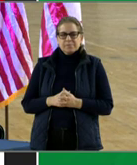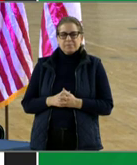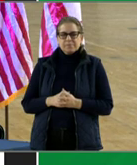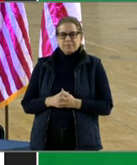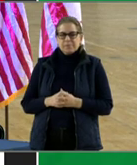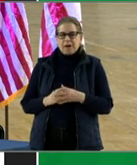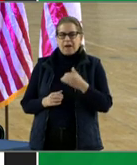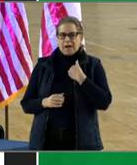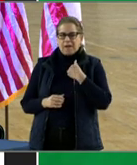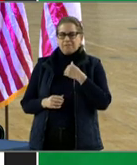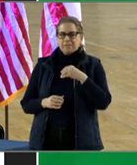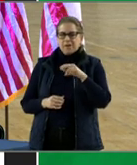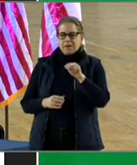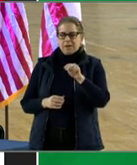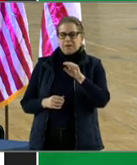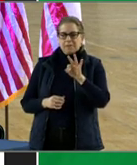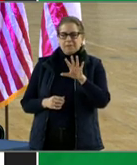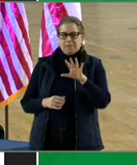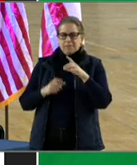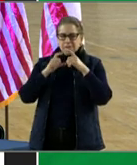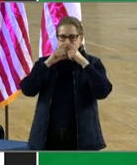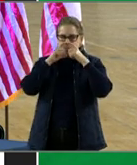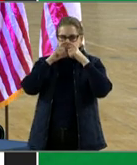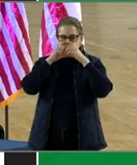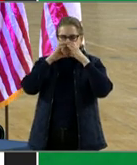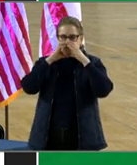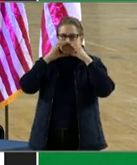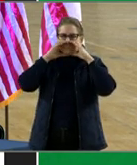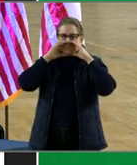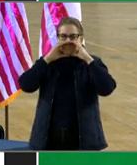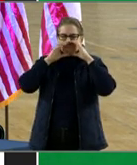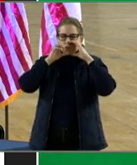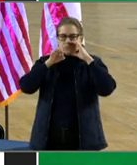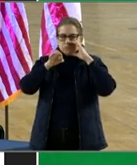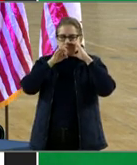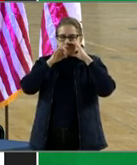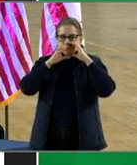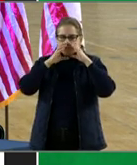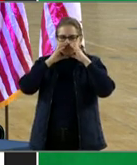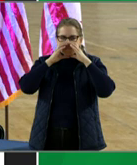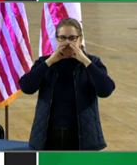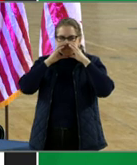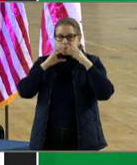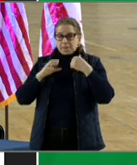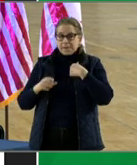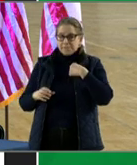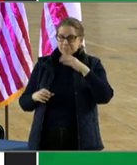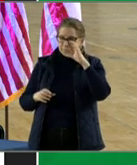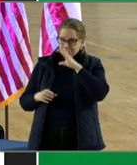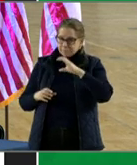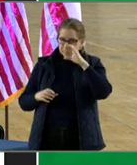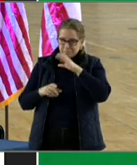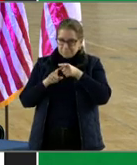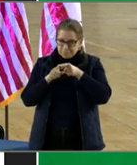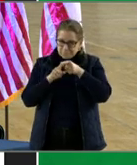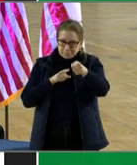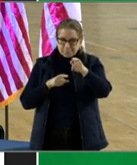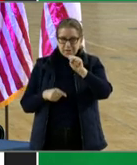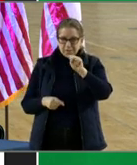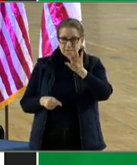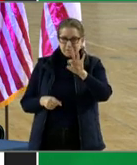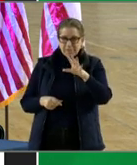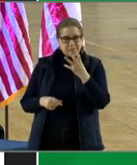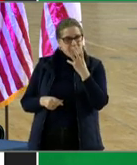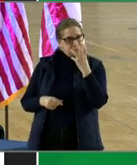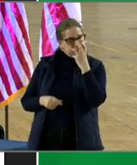Contract Procurement and the Assistant City Administrator have been very proactive in trying to look for N95 masks. So we are